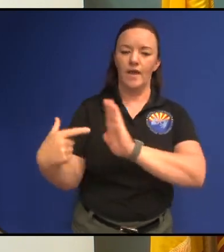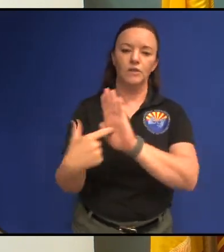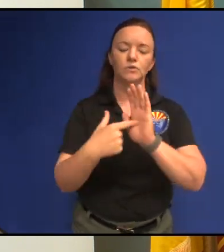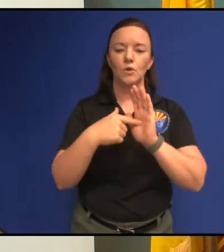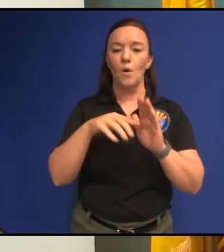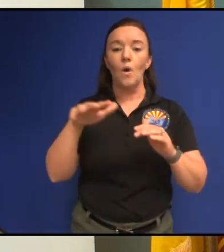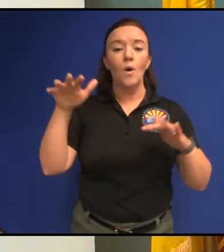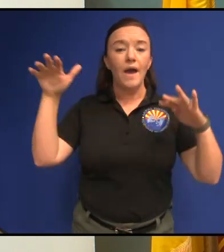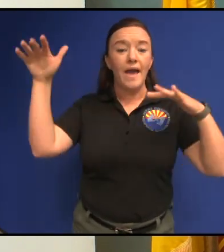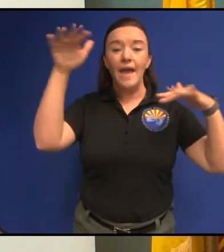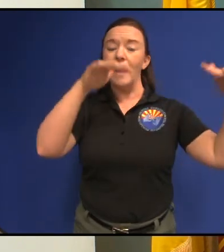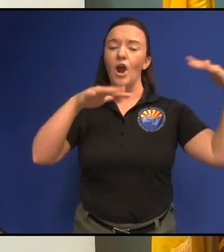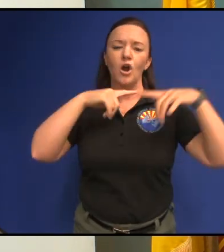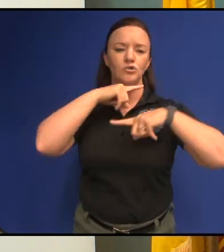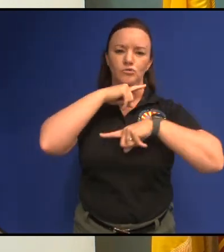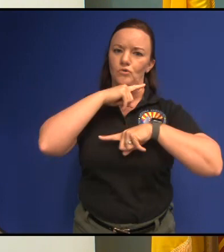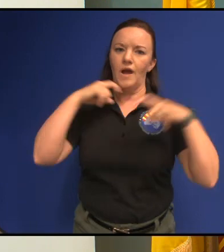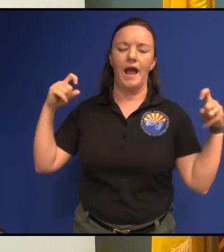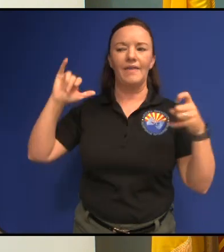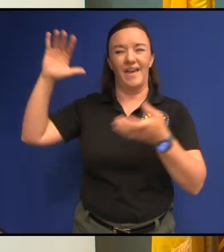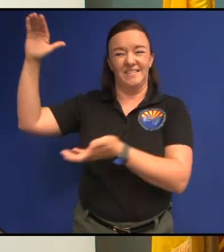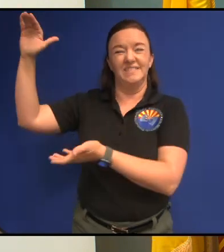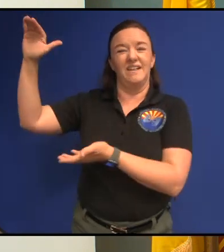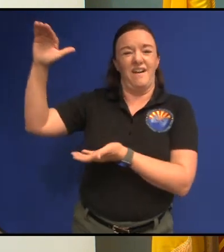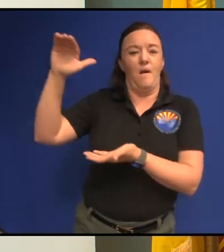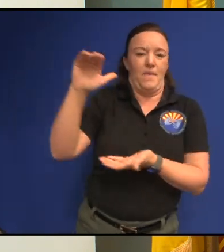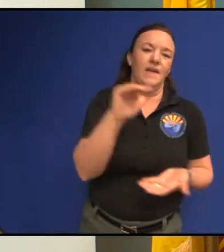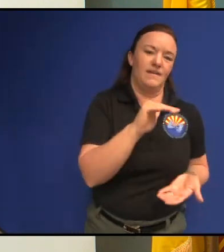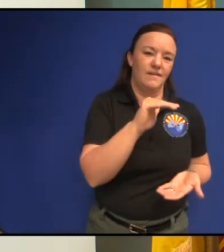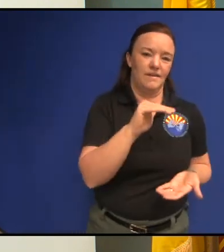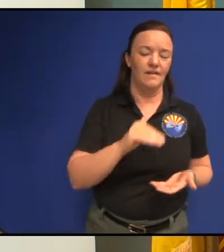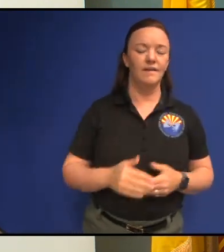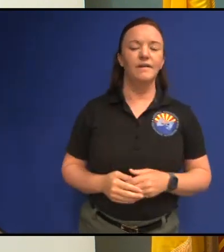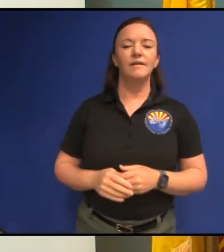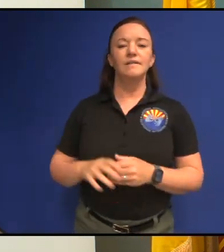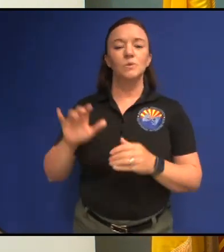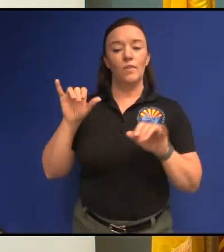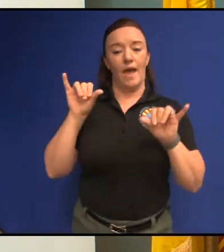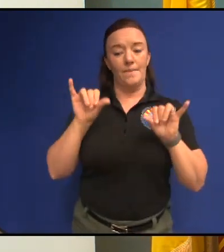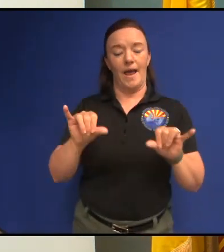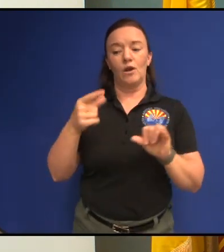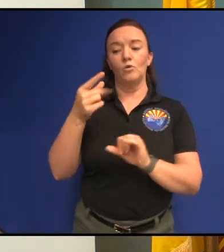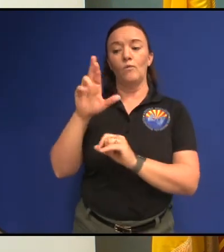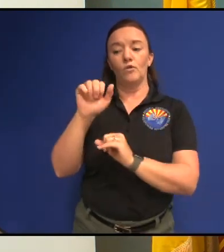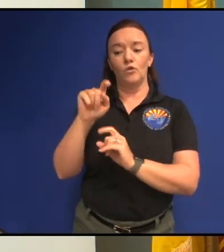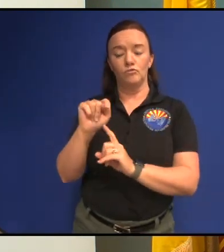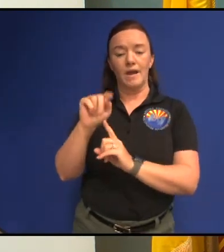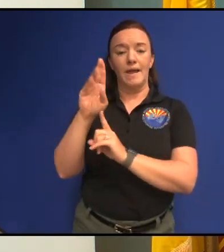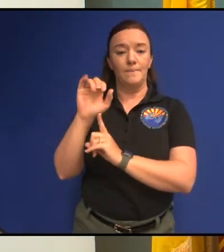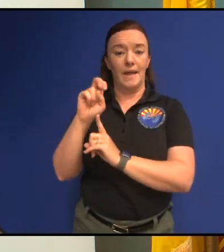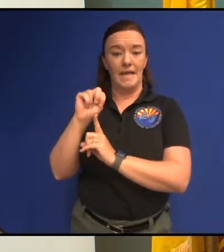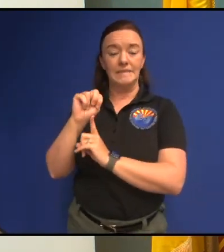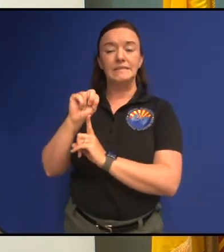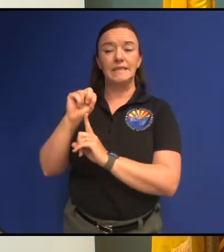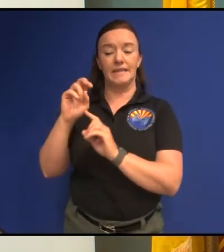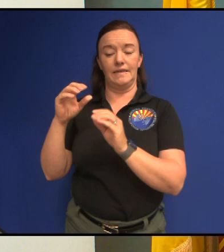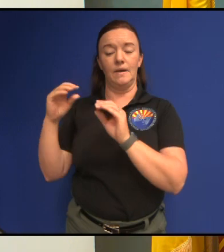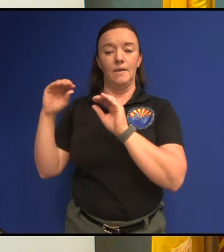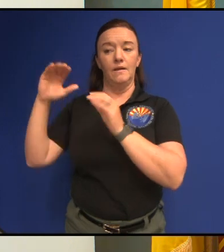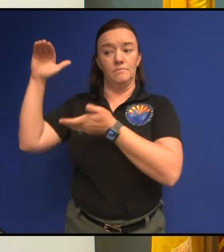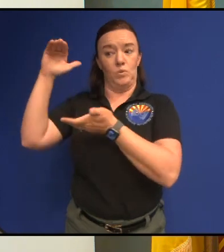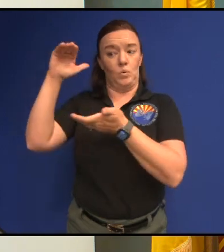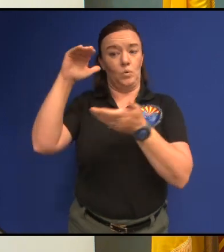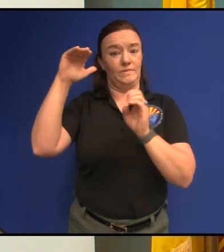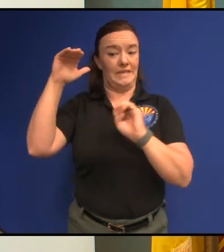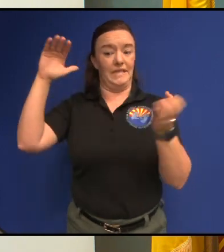that we have yet to come. So as this pattern here that I noted over the Great Basin continues to move eastward, we're going to see a shift